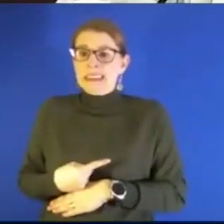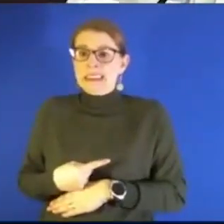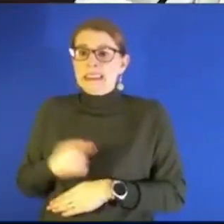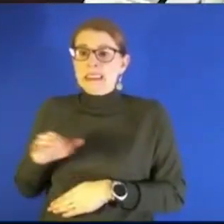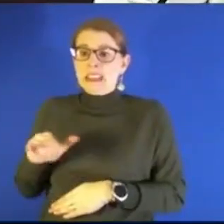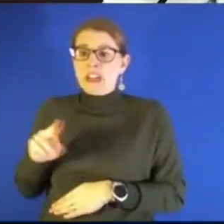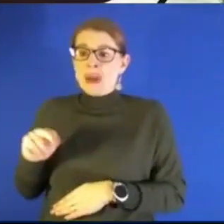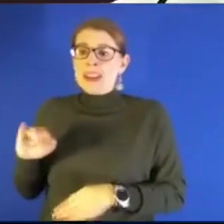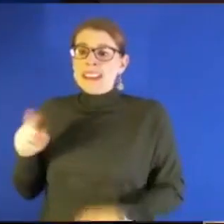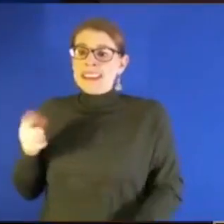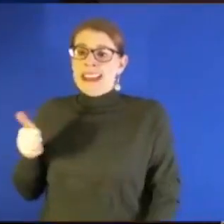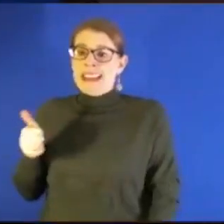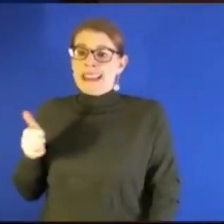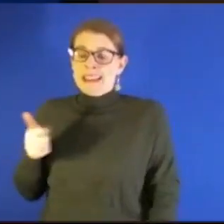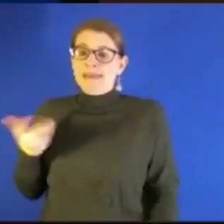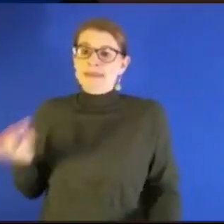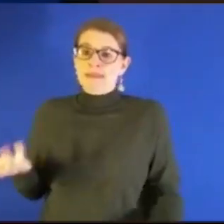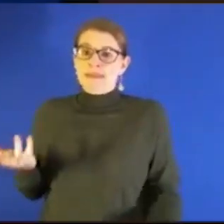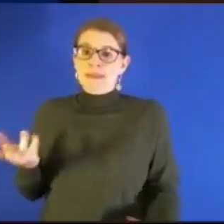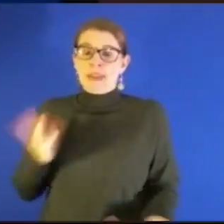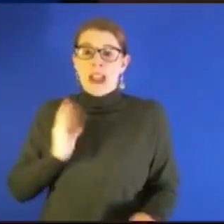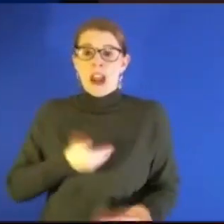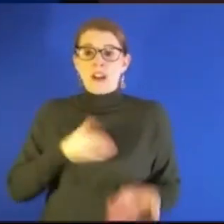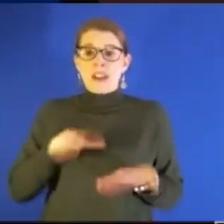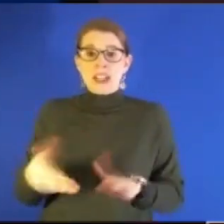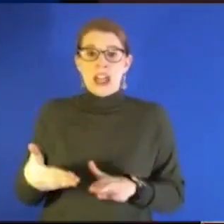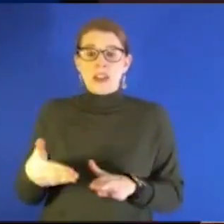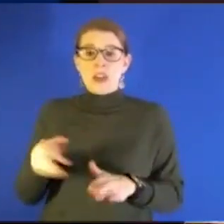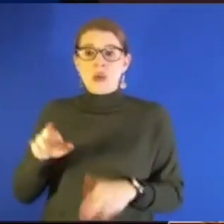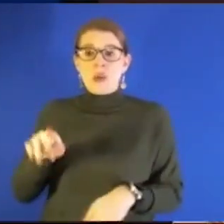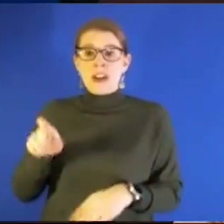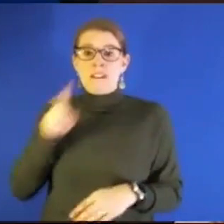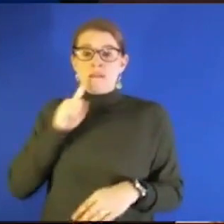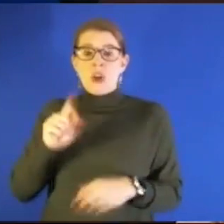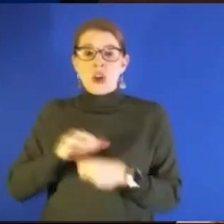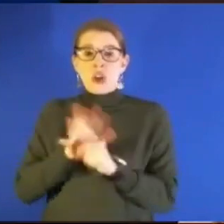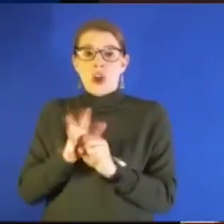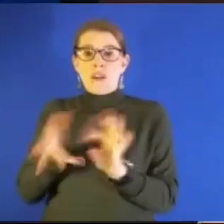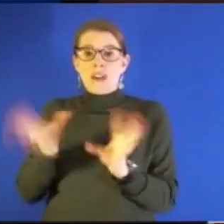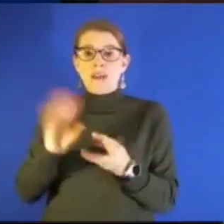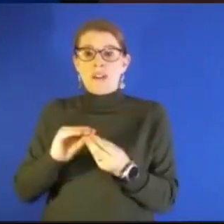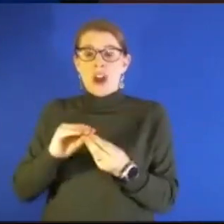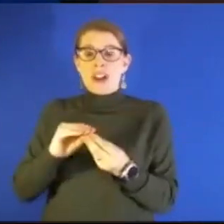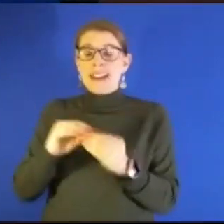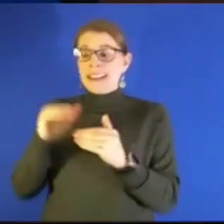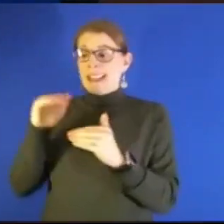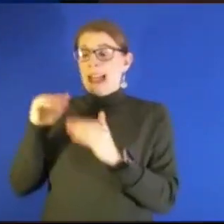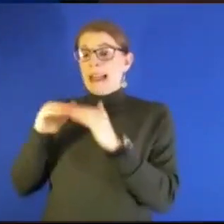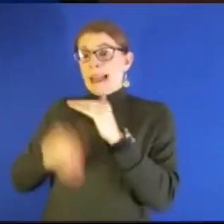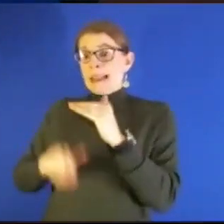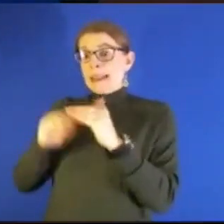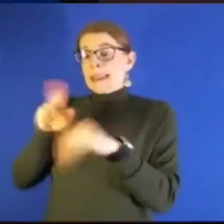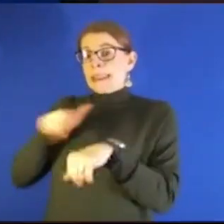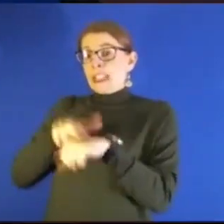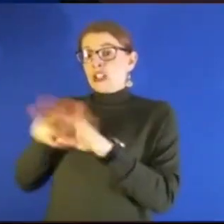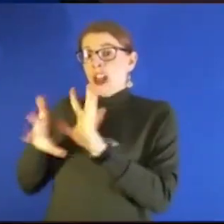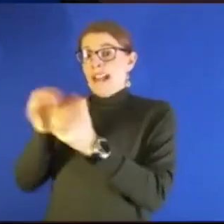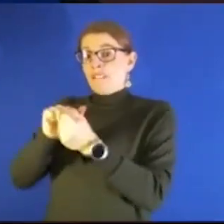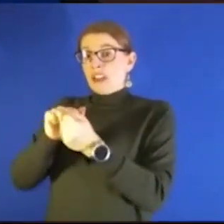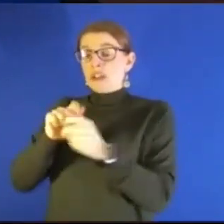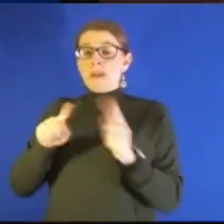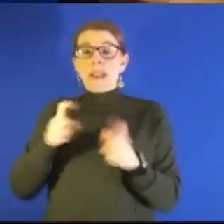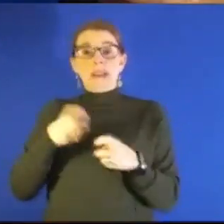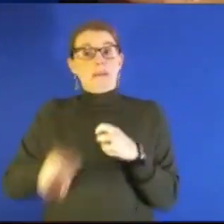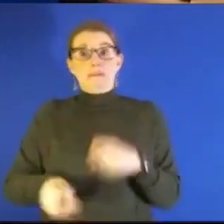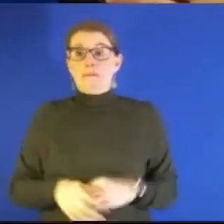Yeah. We do really well. Our death rate for Omicron or for COVID overall is less than national average, but it's tough. Mm-hmm. And just to say to